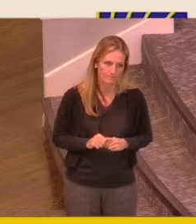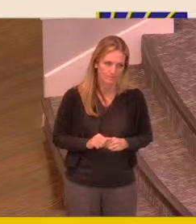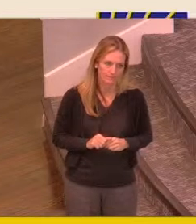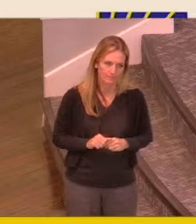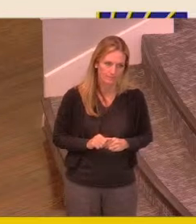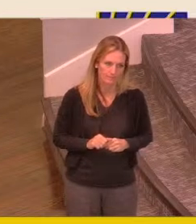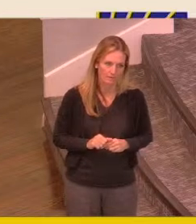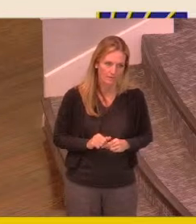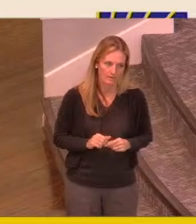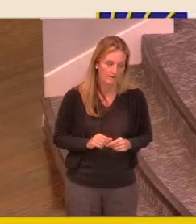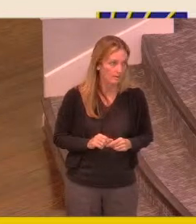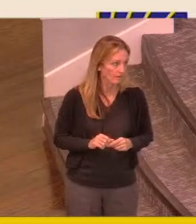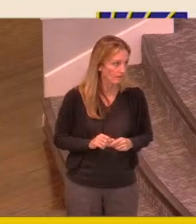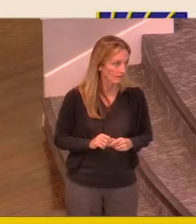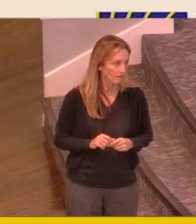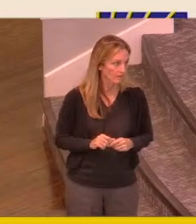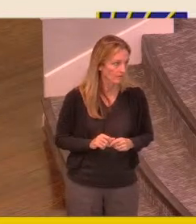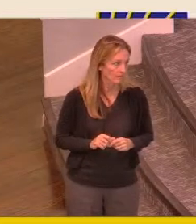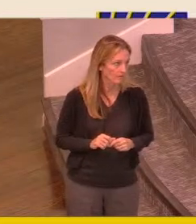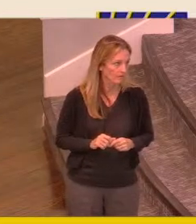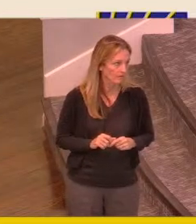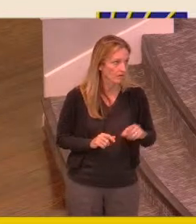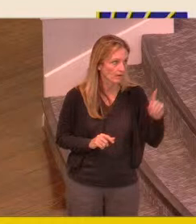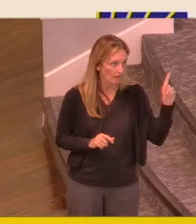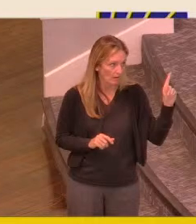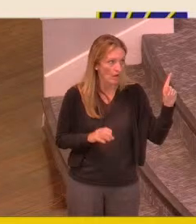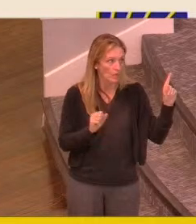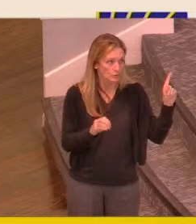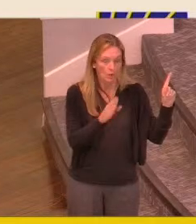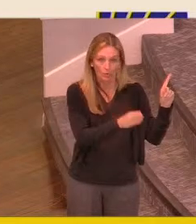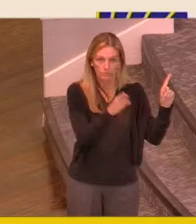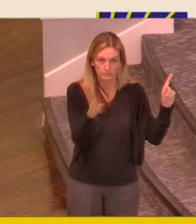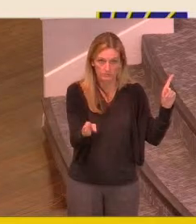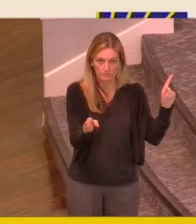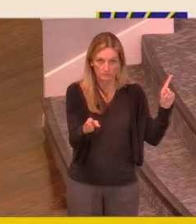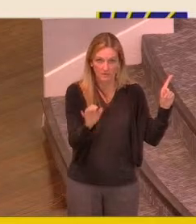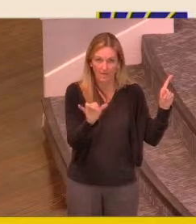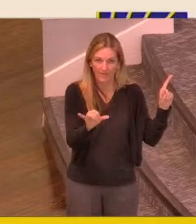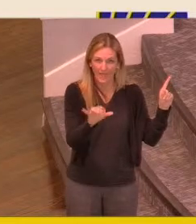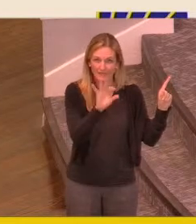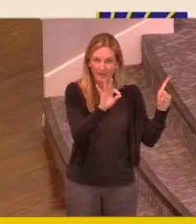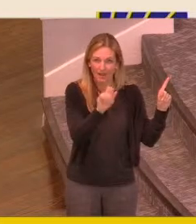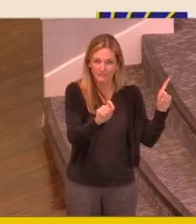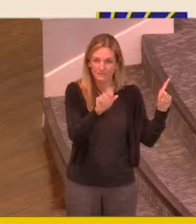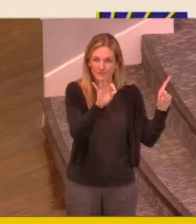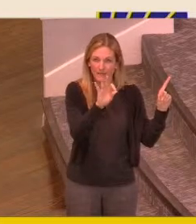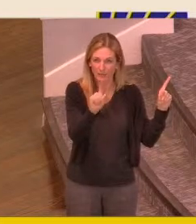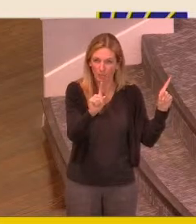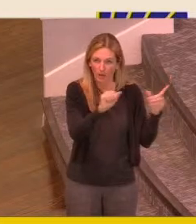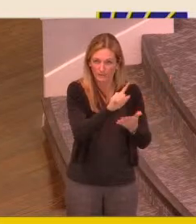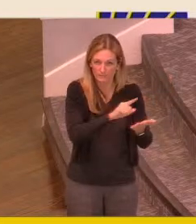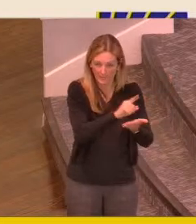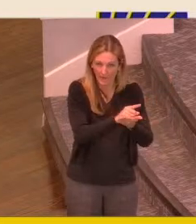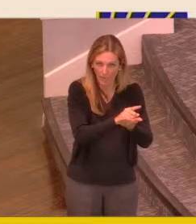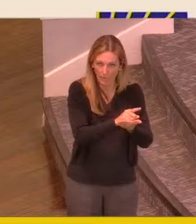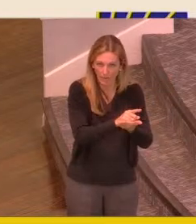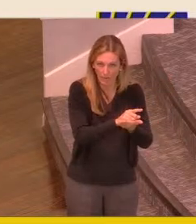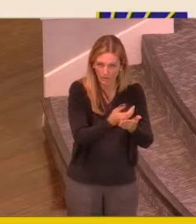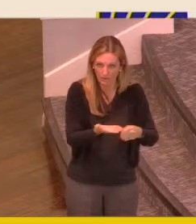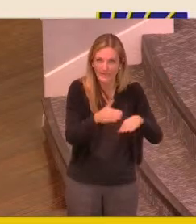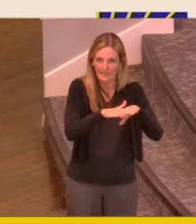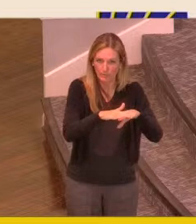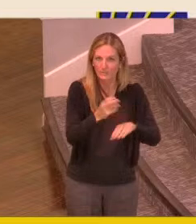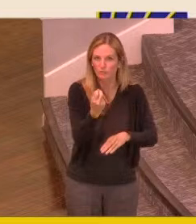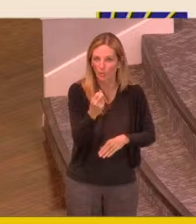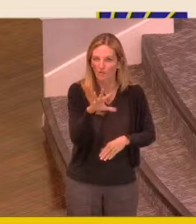So, as you can see, the next step is that $9.91 an hour is moving to $12.50,